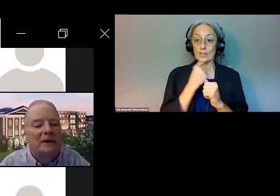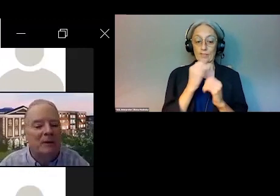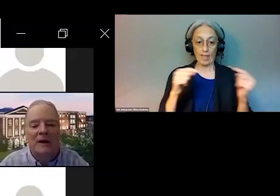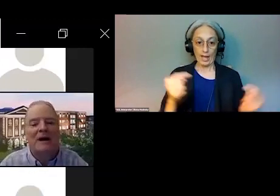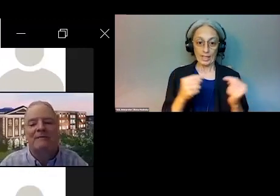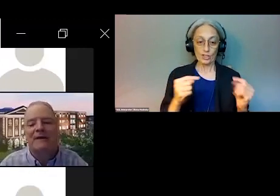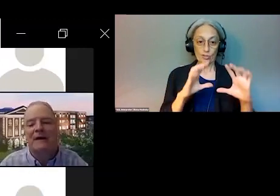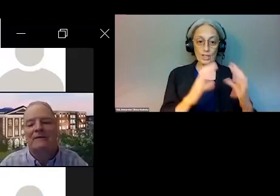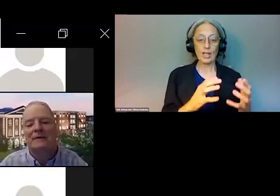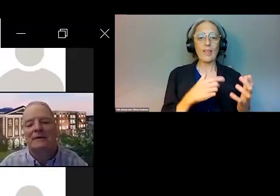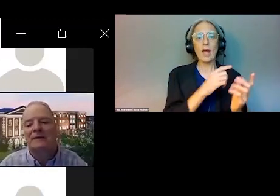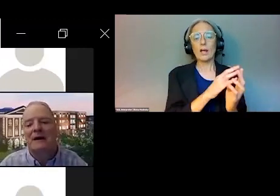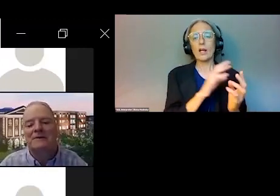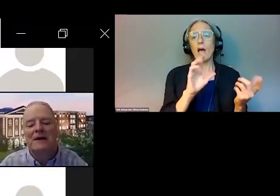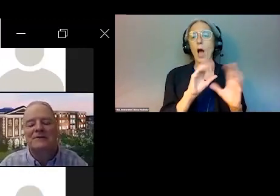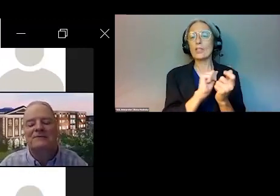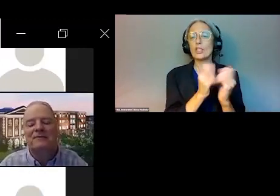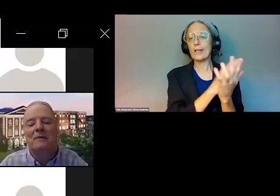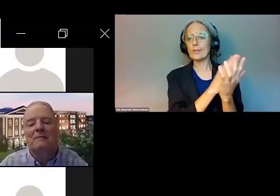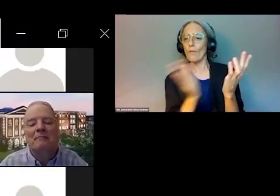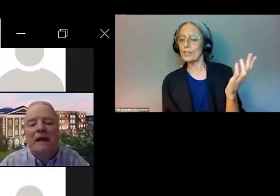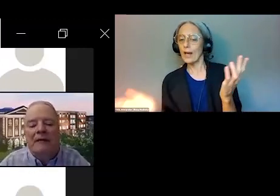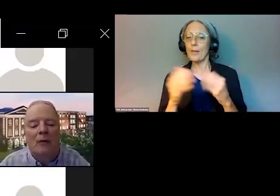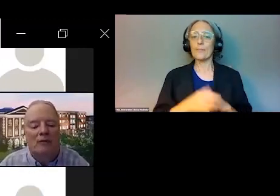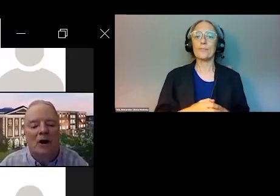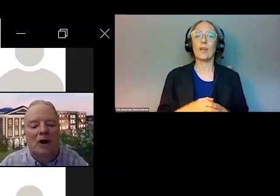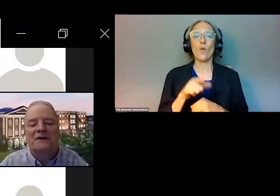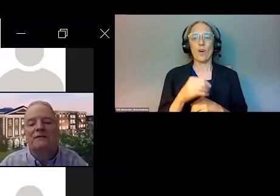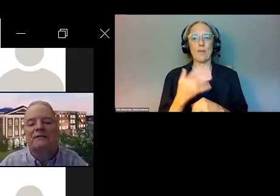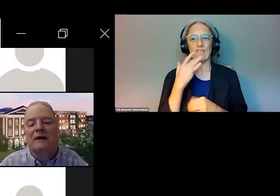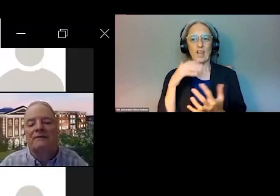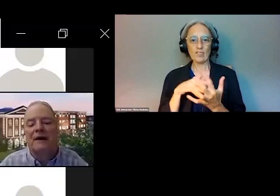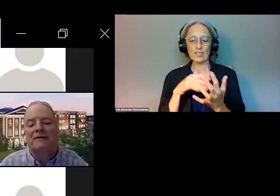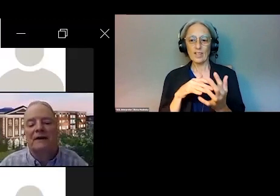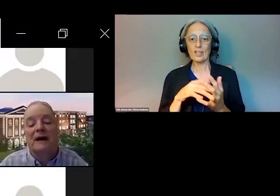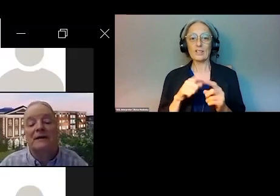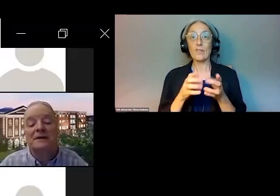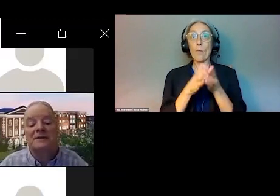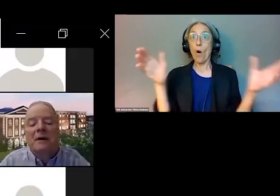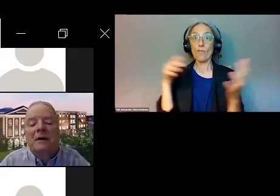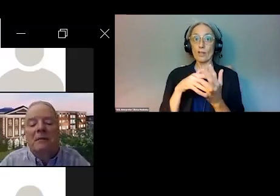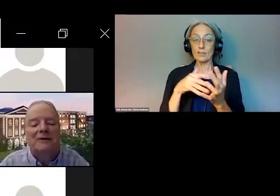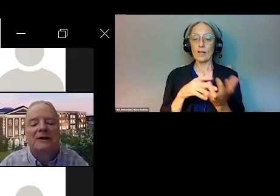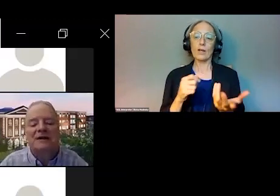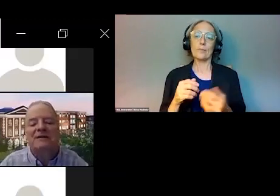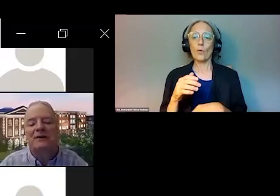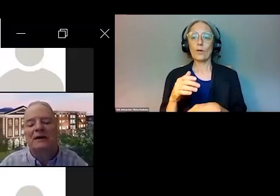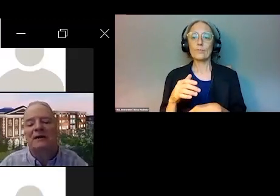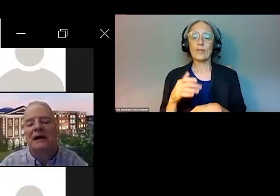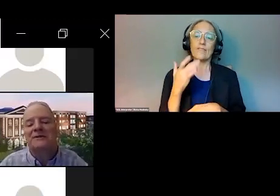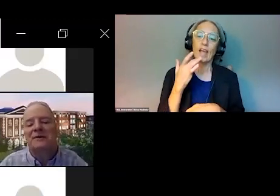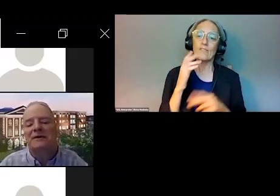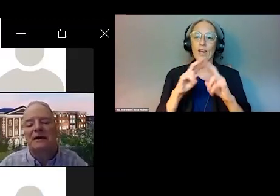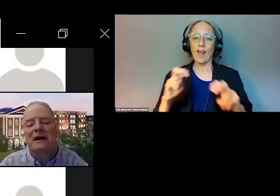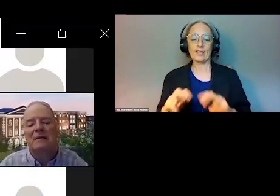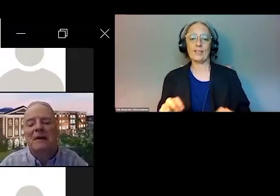over time. It's really one of my favorite studies from the overall study, or favorite analyses, because you can